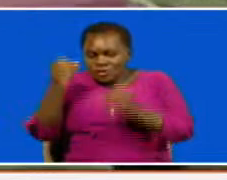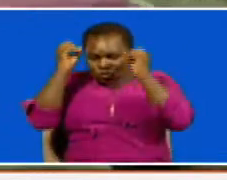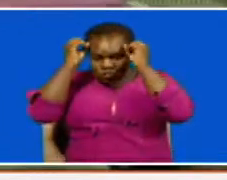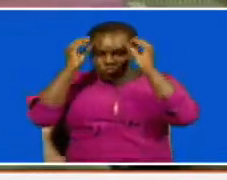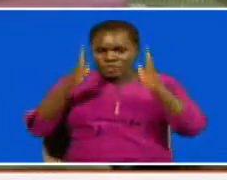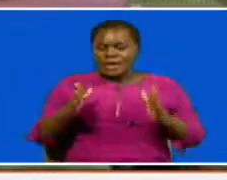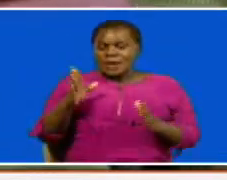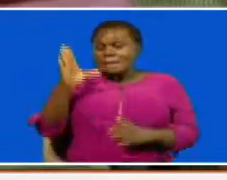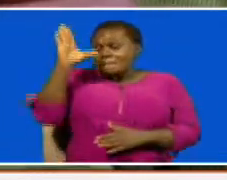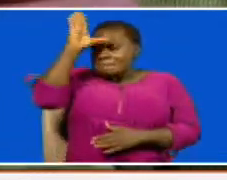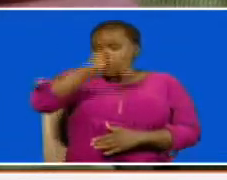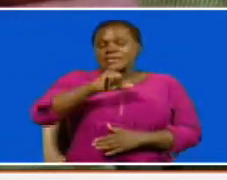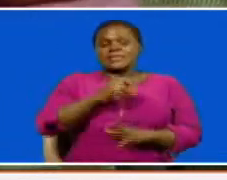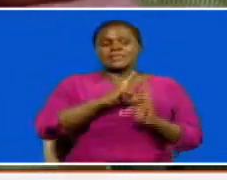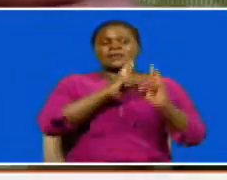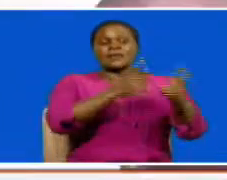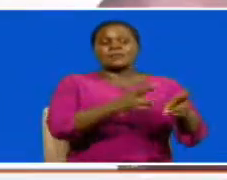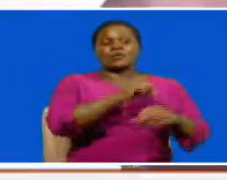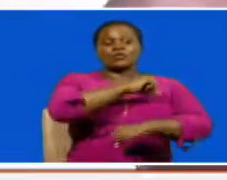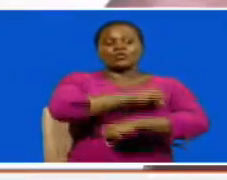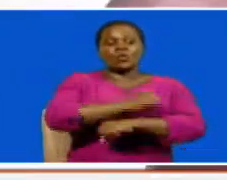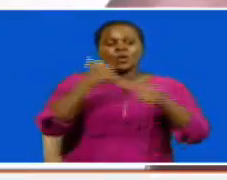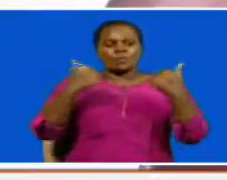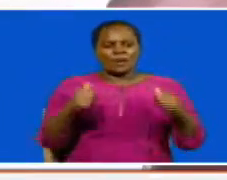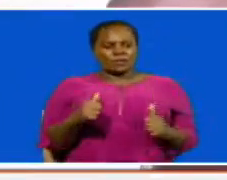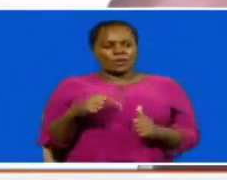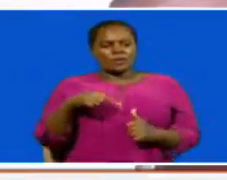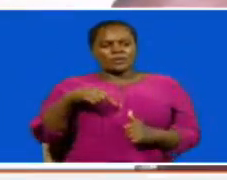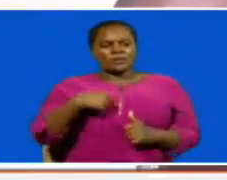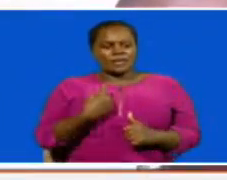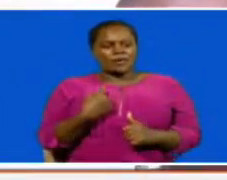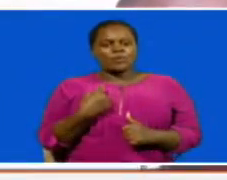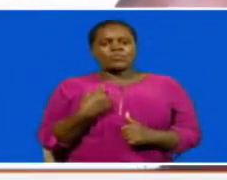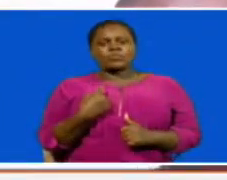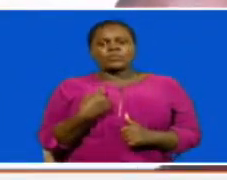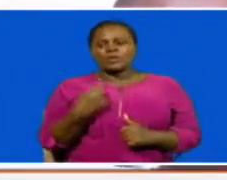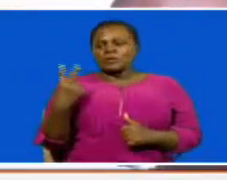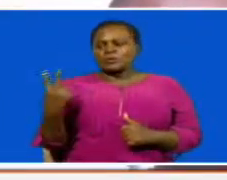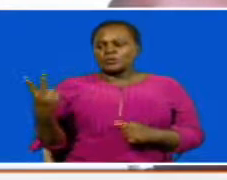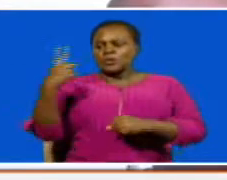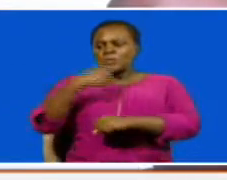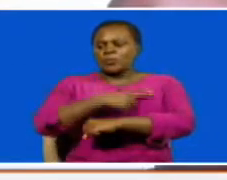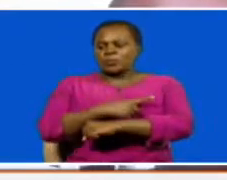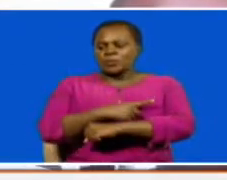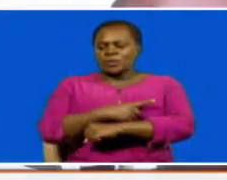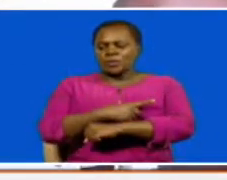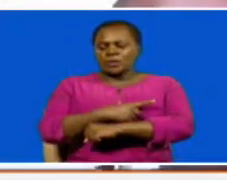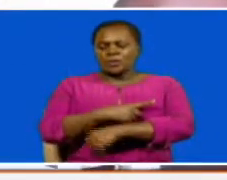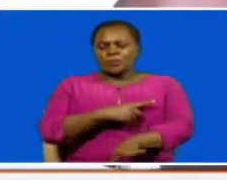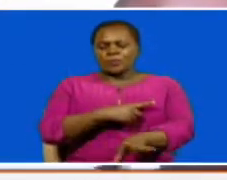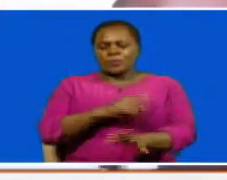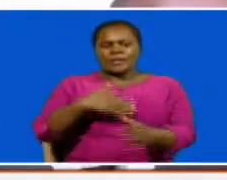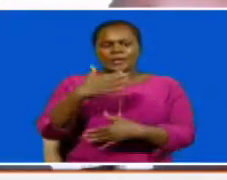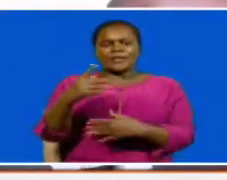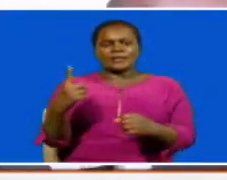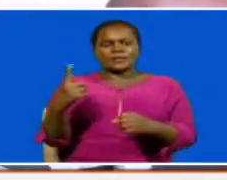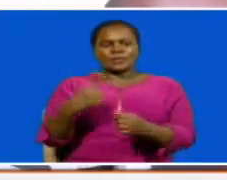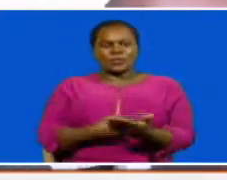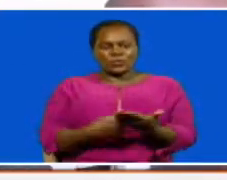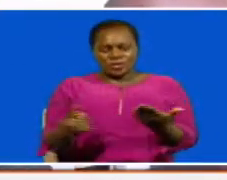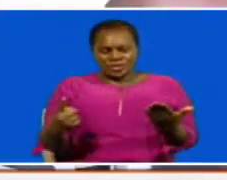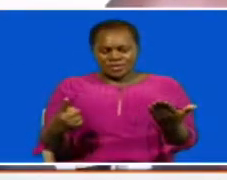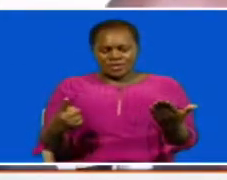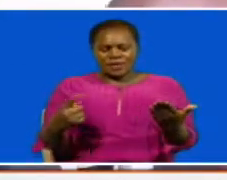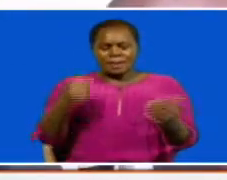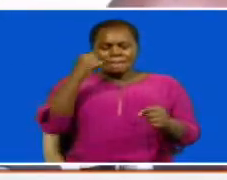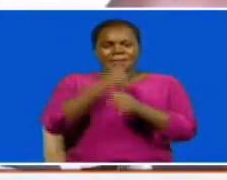learners are yet to report to school. We see ourselves within the first 14 days. By the course of the week next week, we should